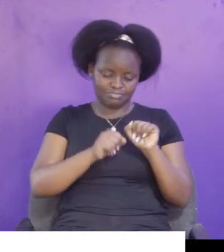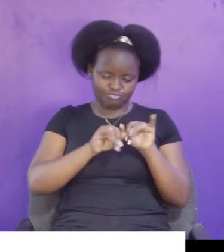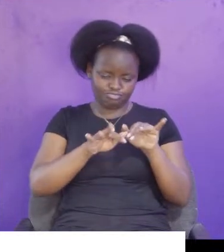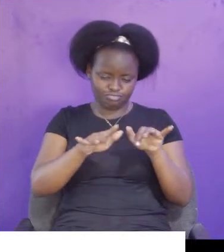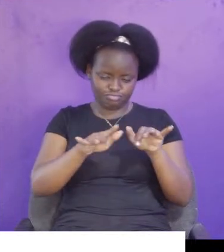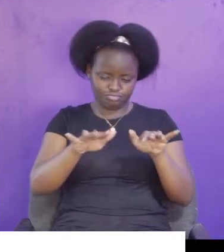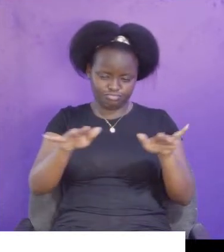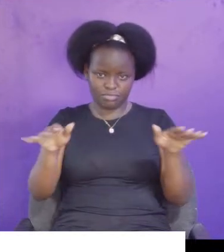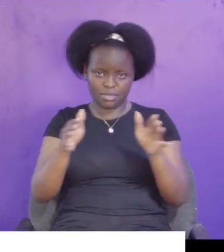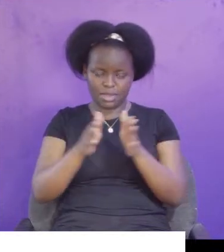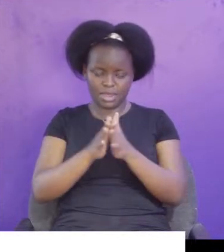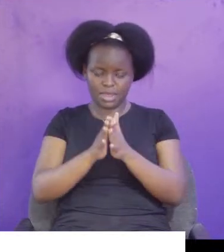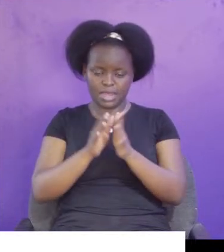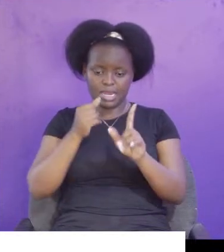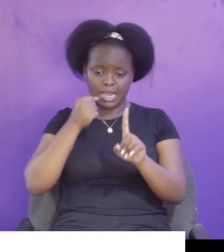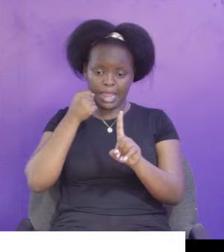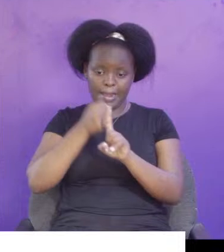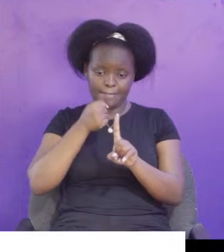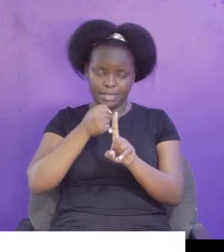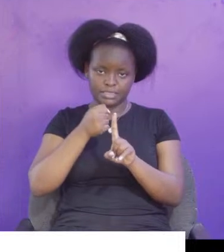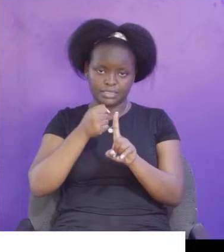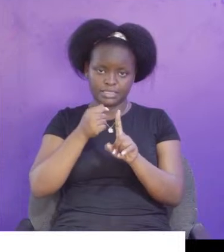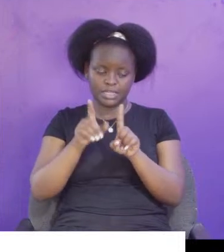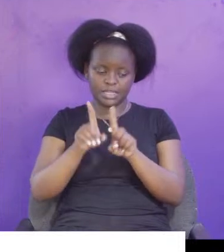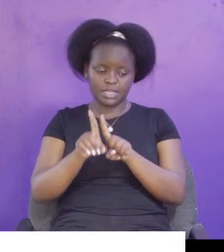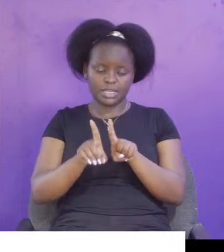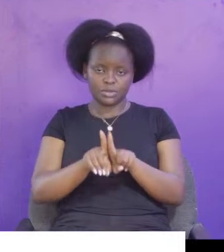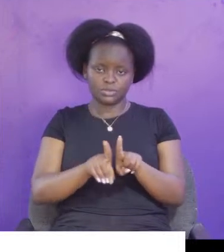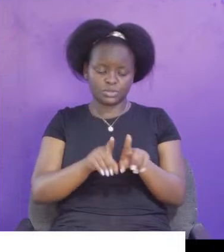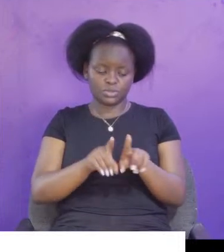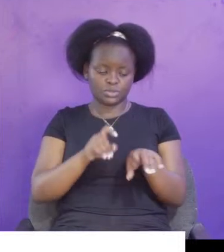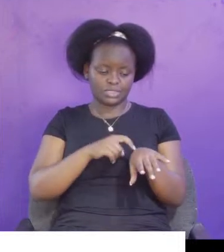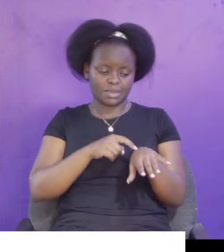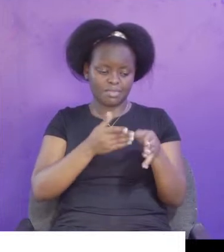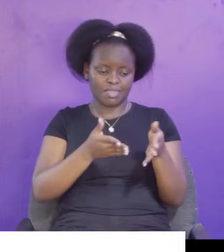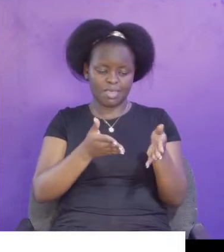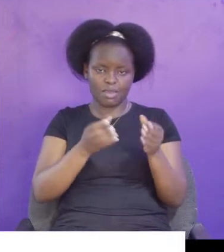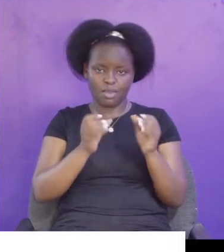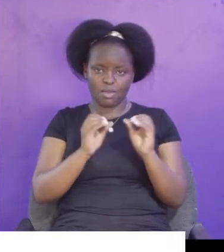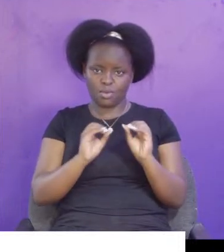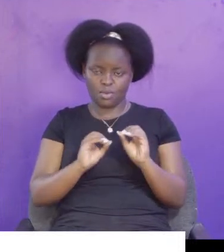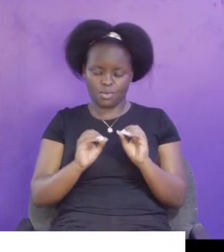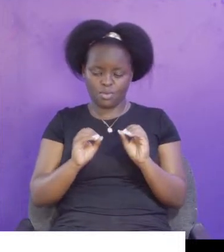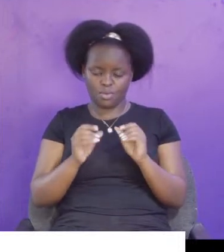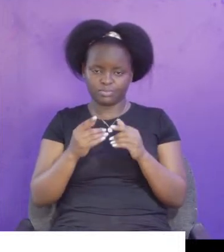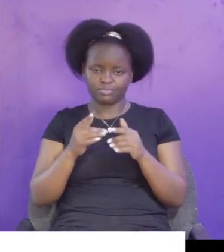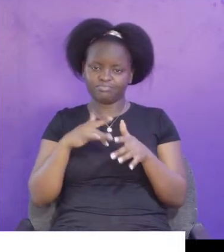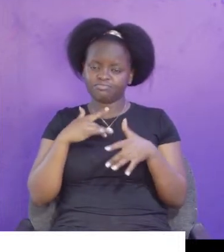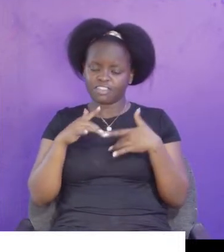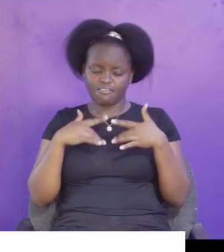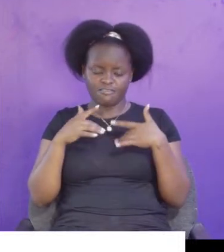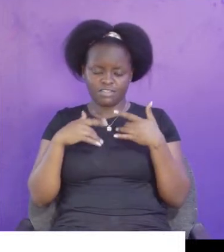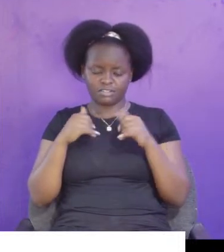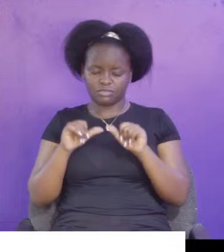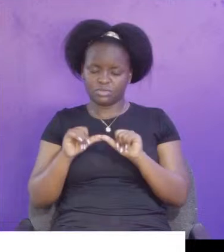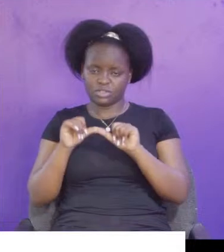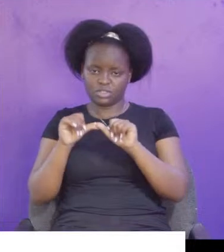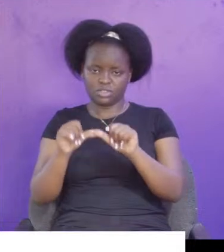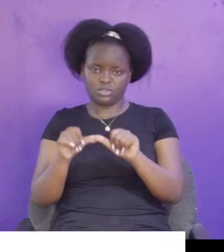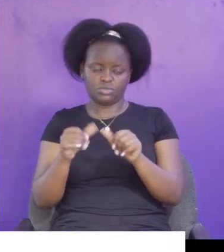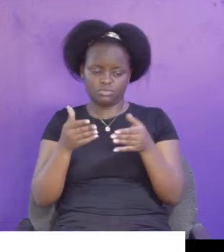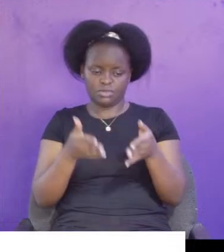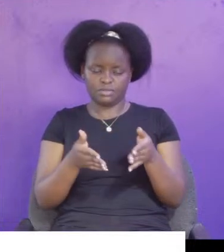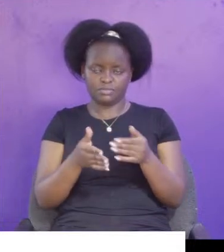impact that even in his absence, his presence endures. Fellow